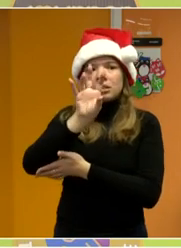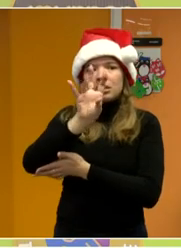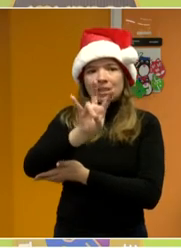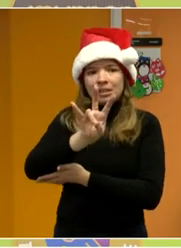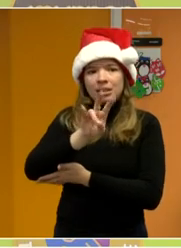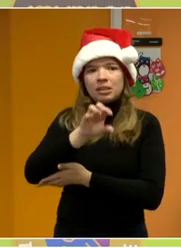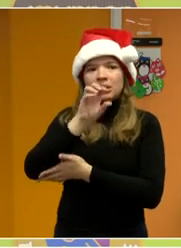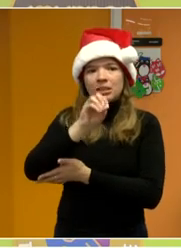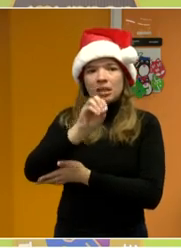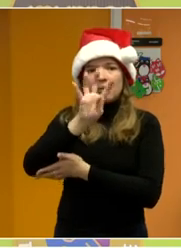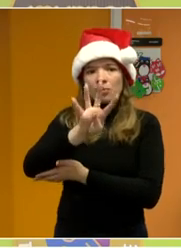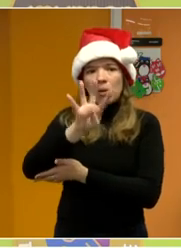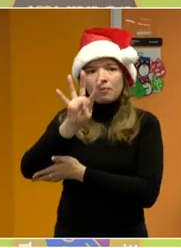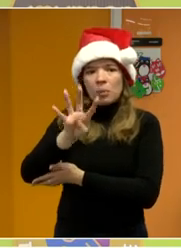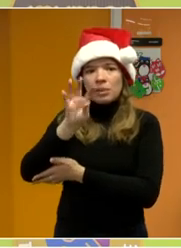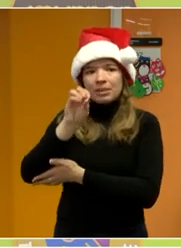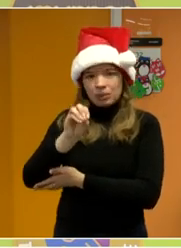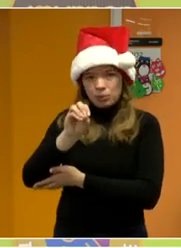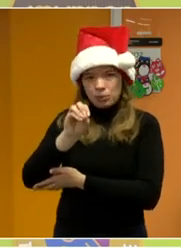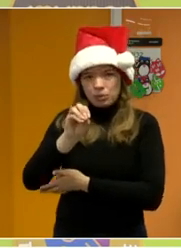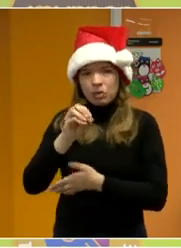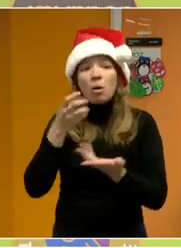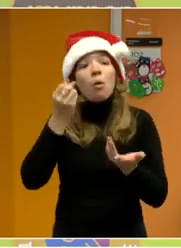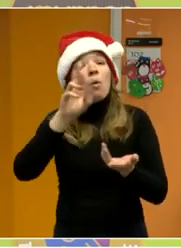202-807-0440, or you can learn more information on our website,